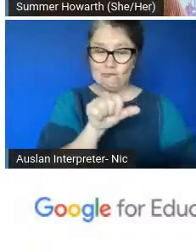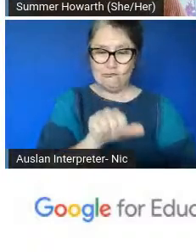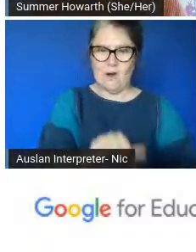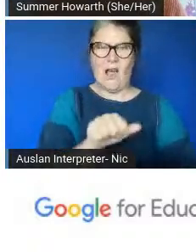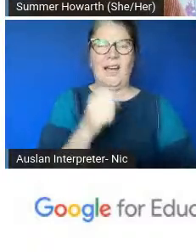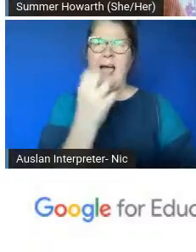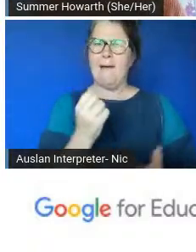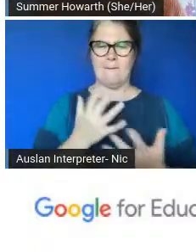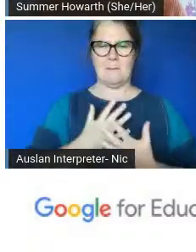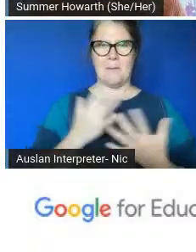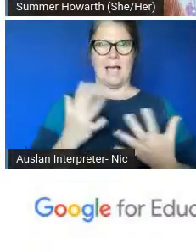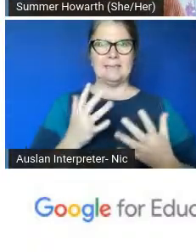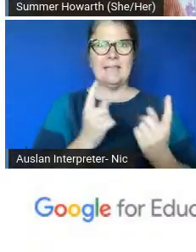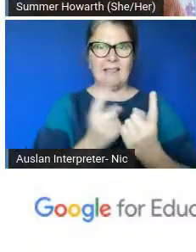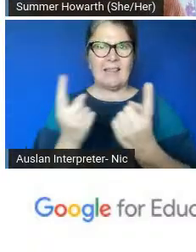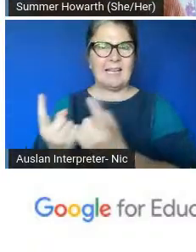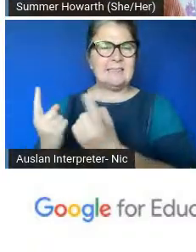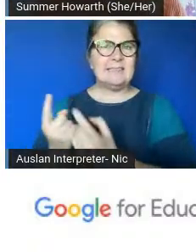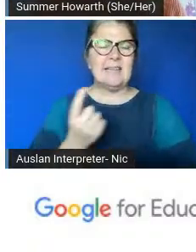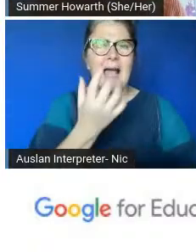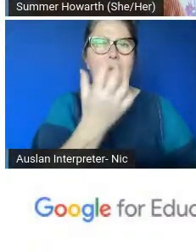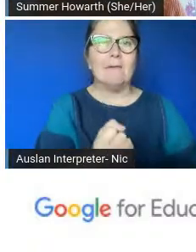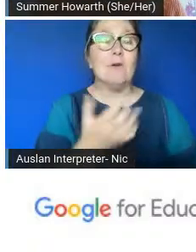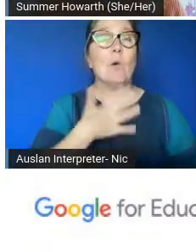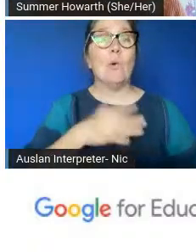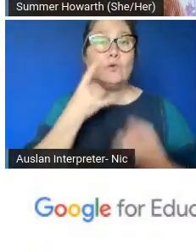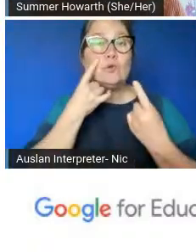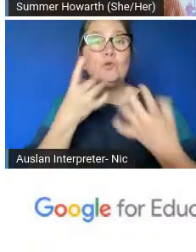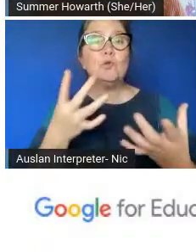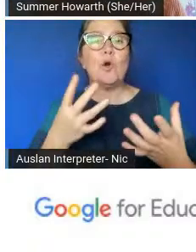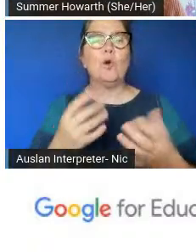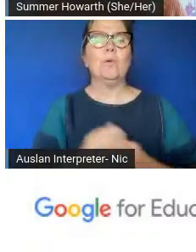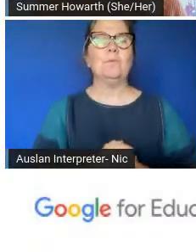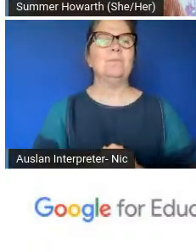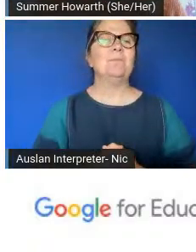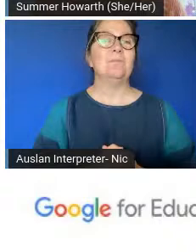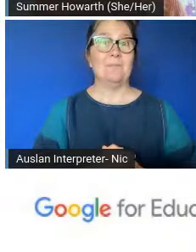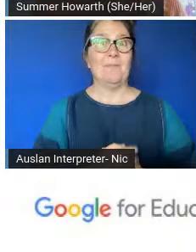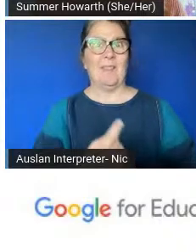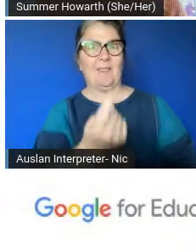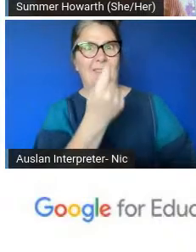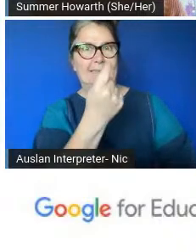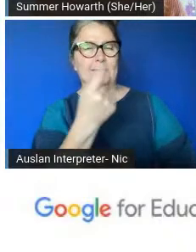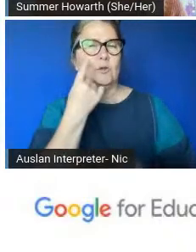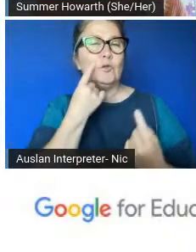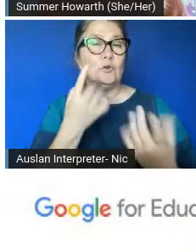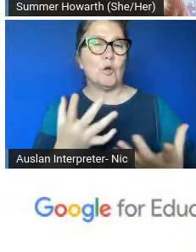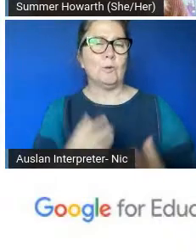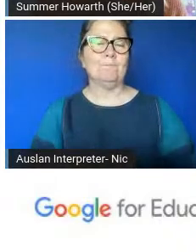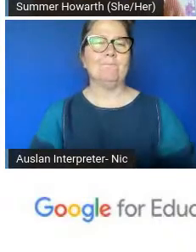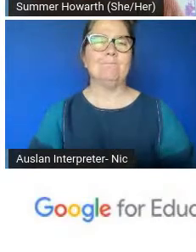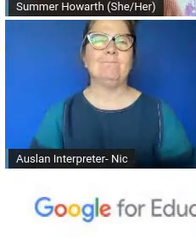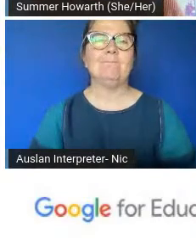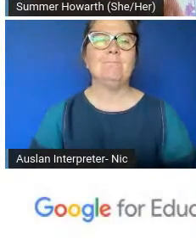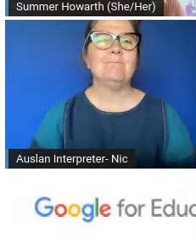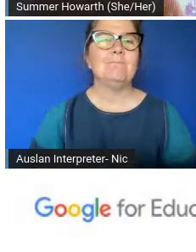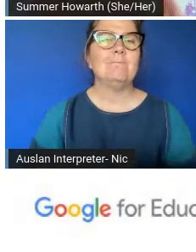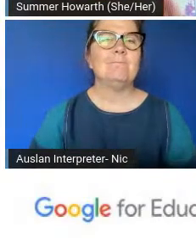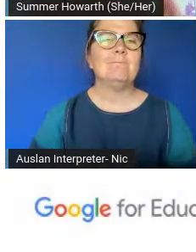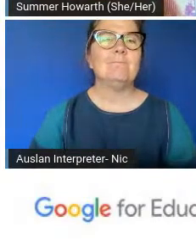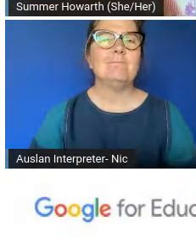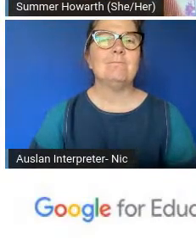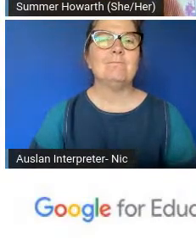you is Starry Starry Night. It's actually not called Starry Starry Night. No, it's not. That's the the Don McLean